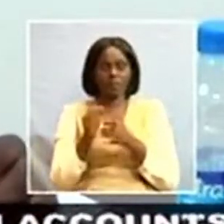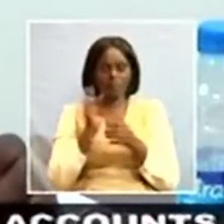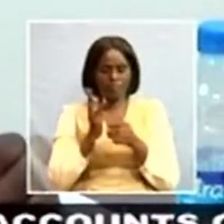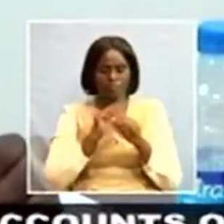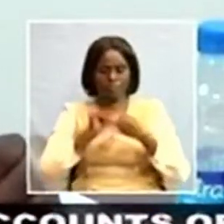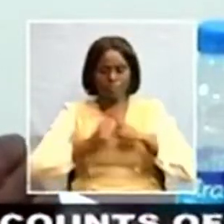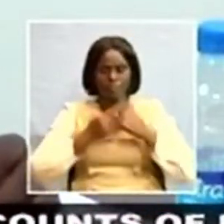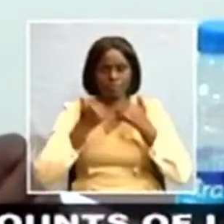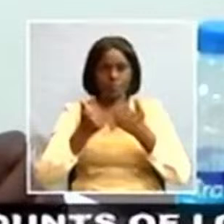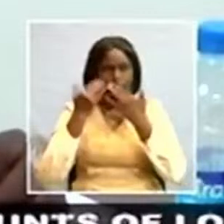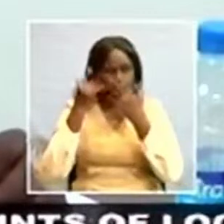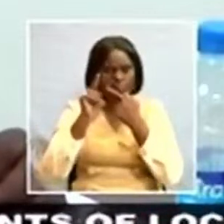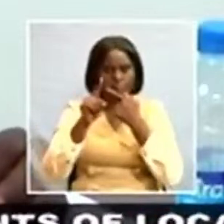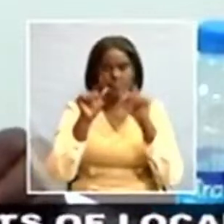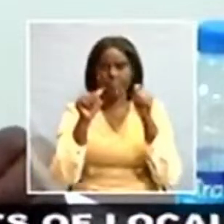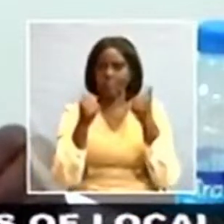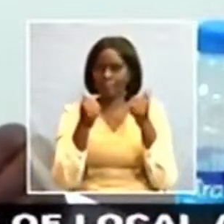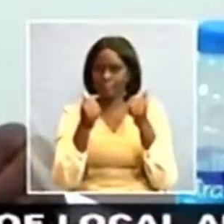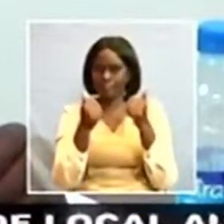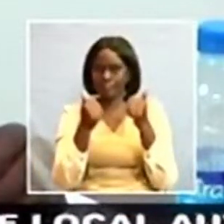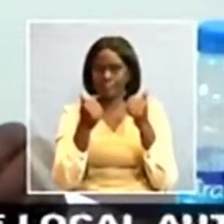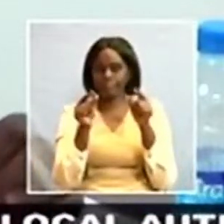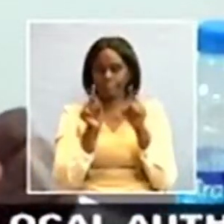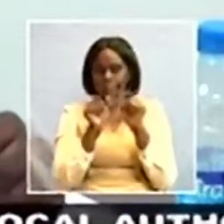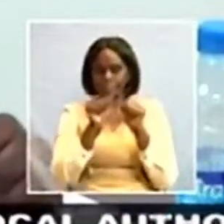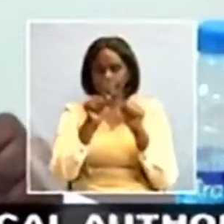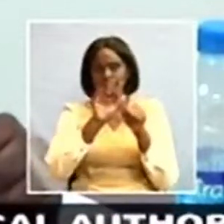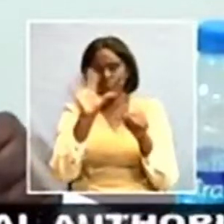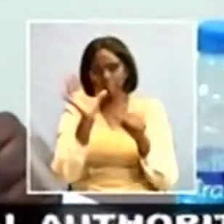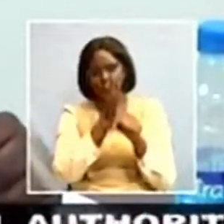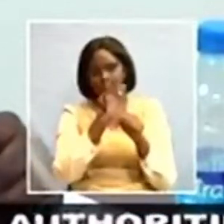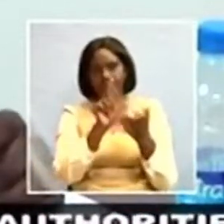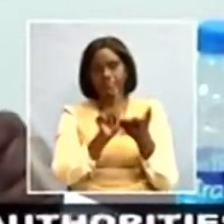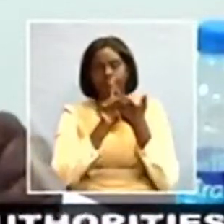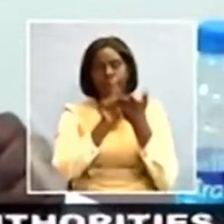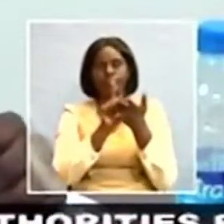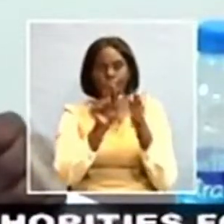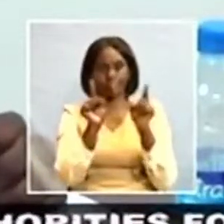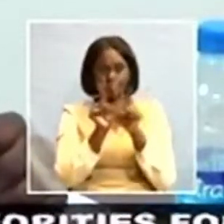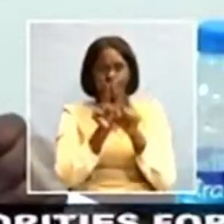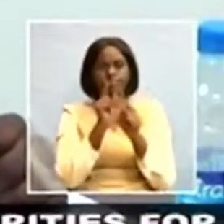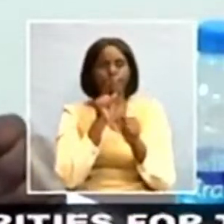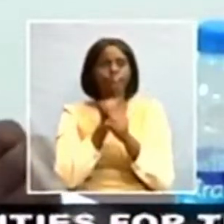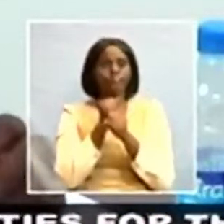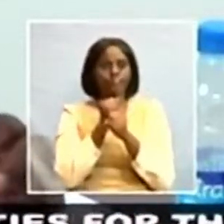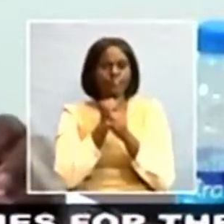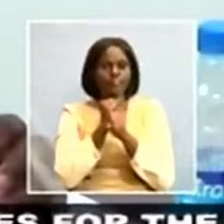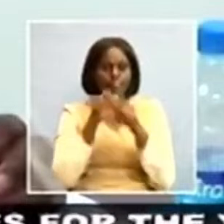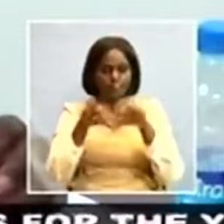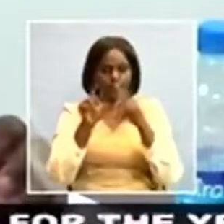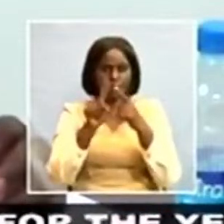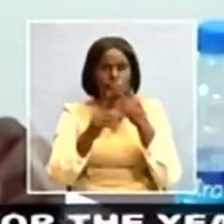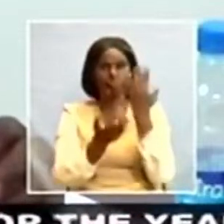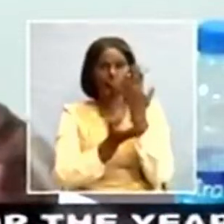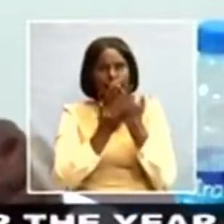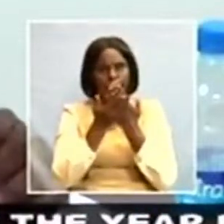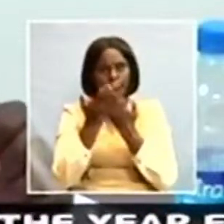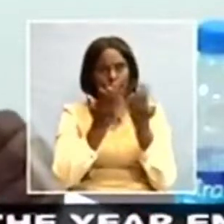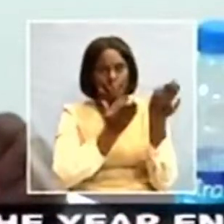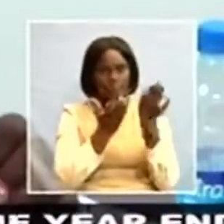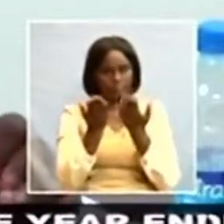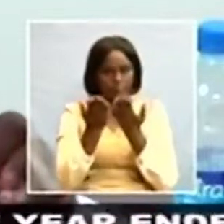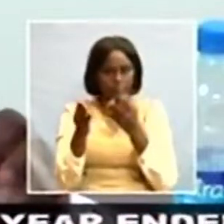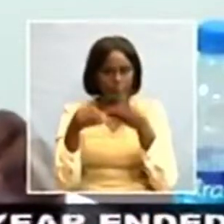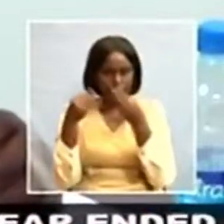We wish you well, and can you go back to Lukulu and continue to enhance service